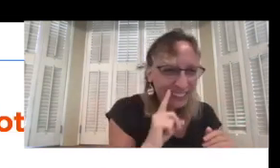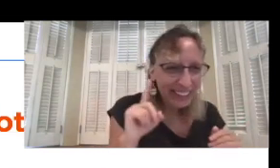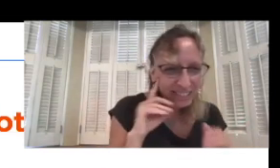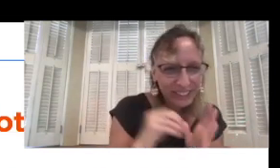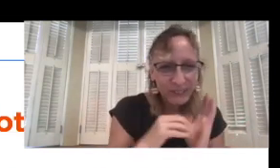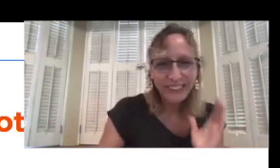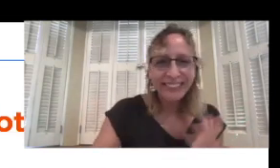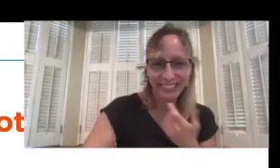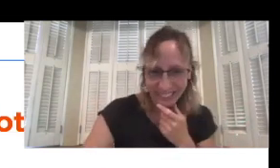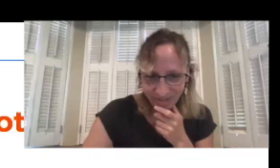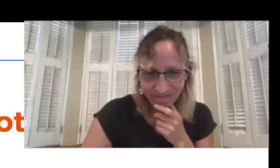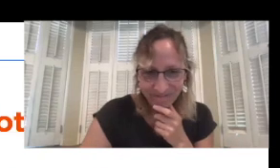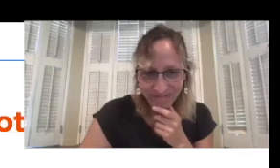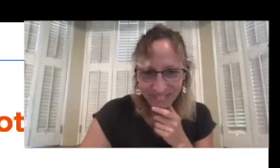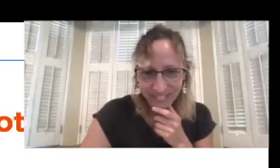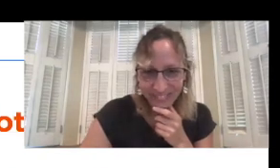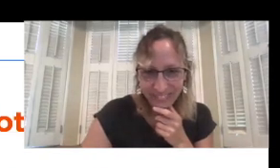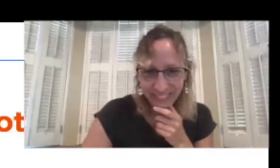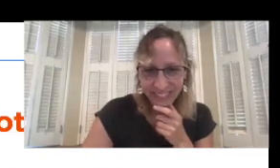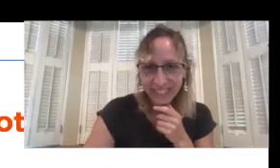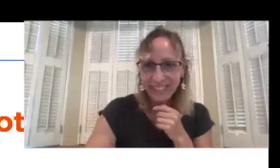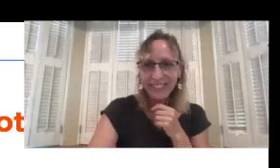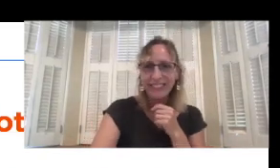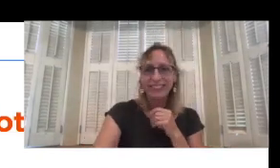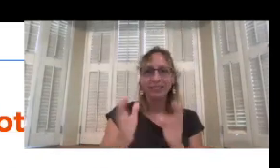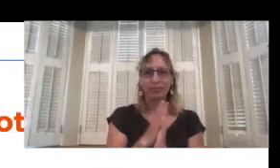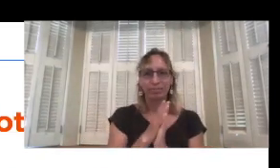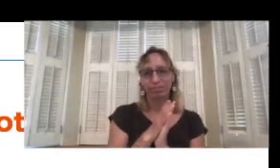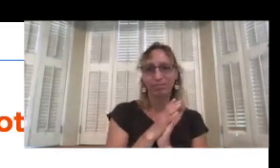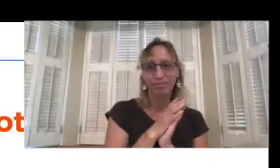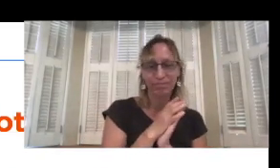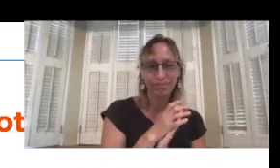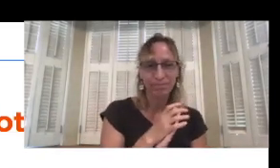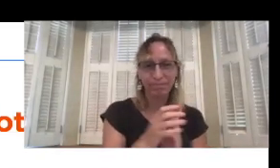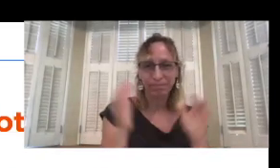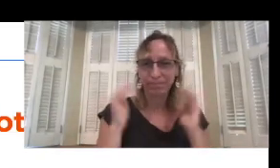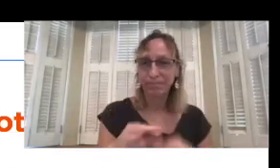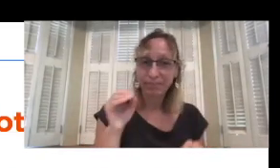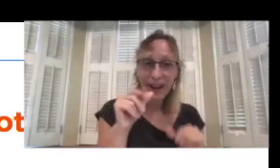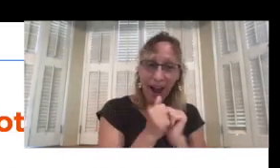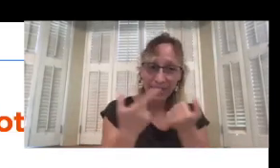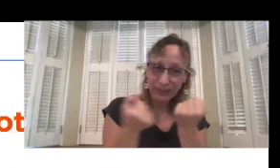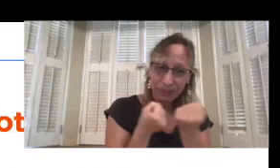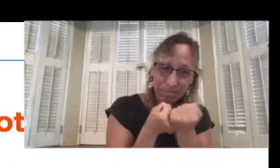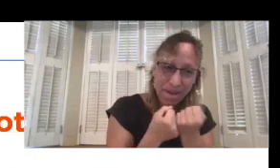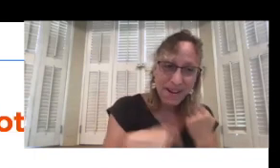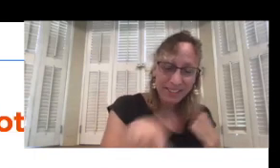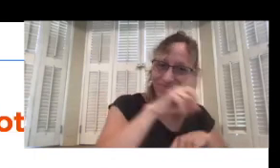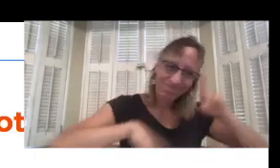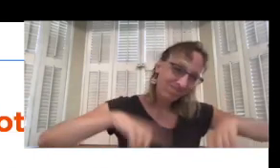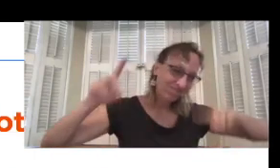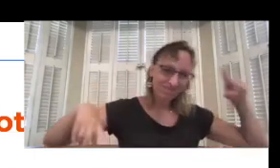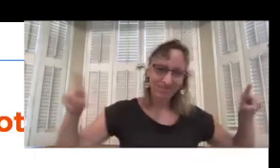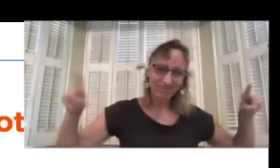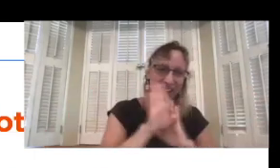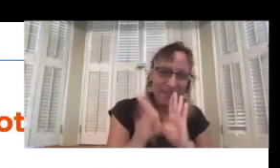lectures, others prefer to read and write. And so again, what you're doing for a deaf child benefits all children in your classroom.